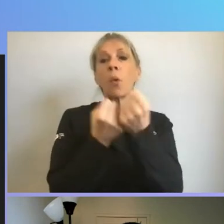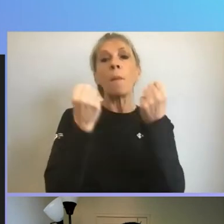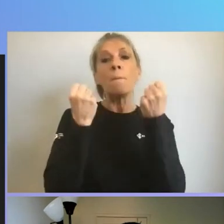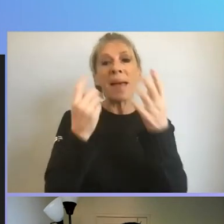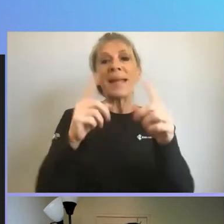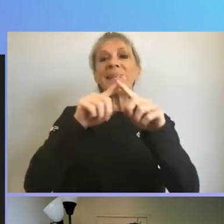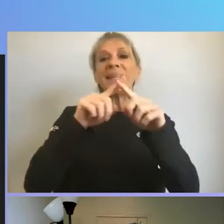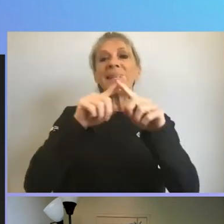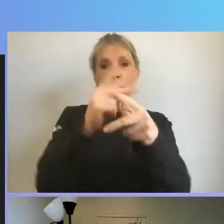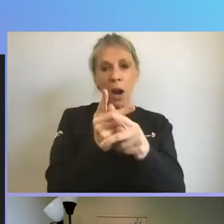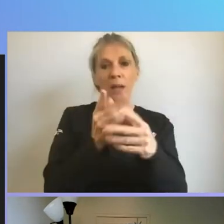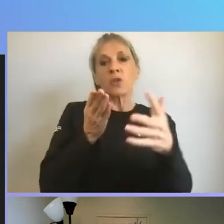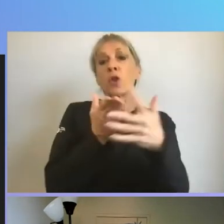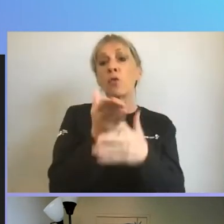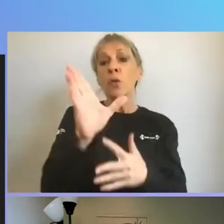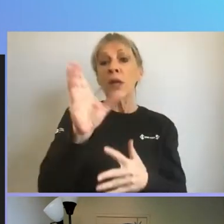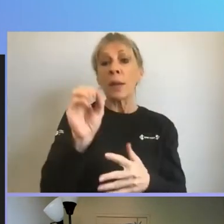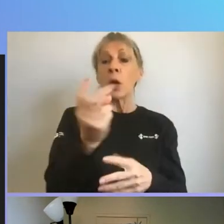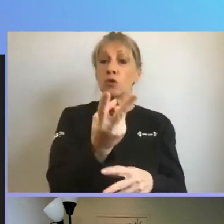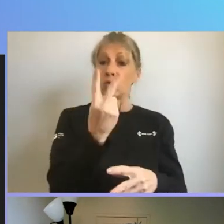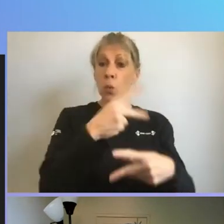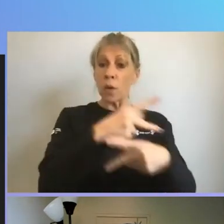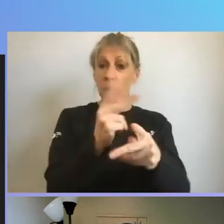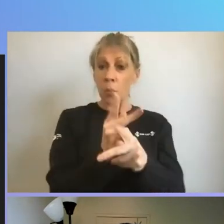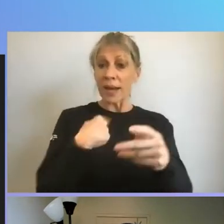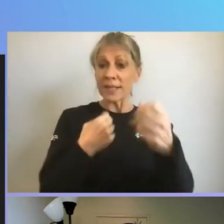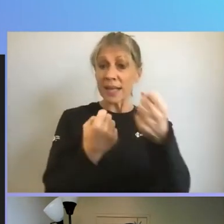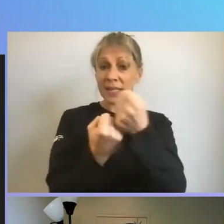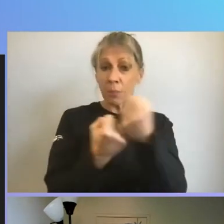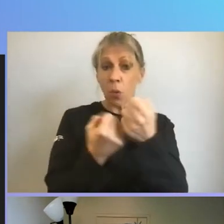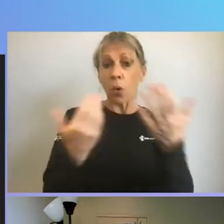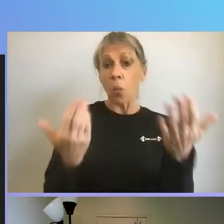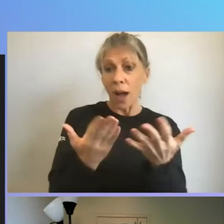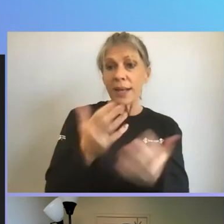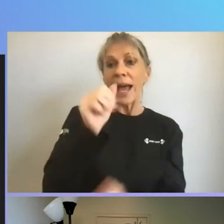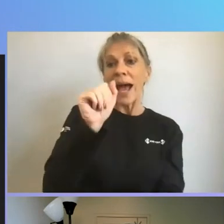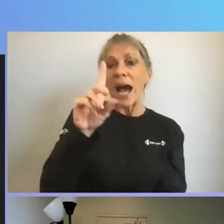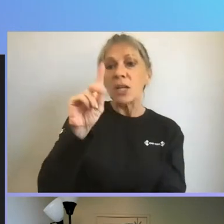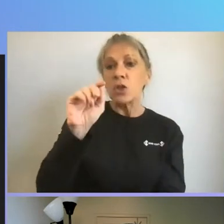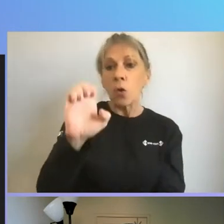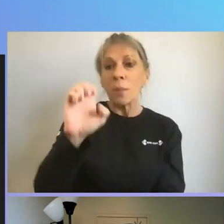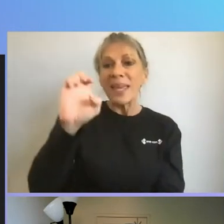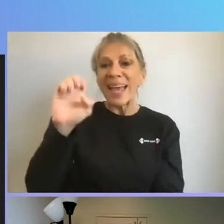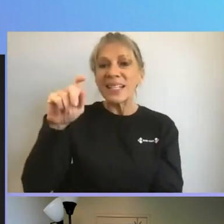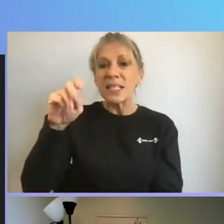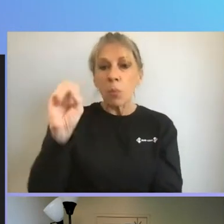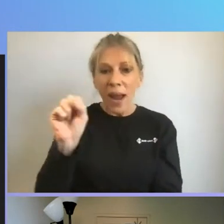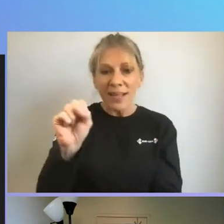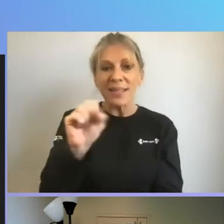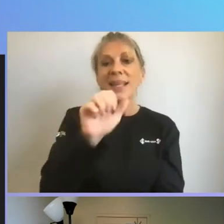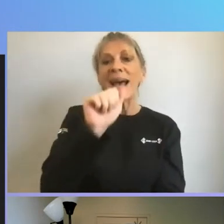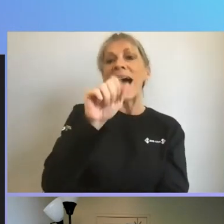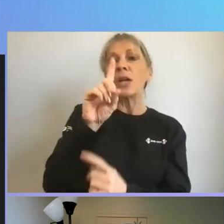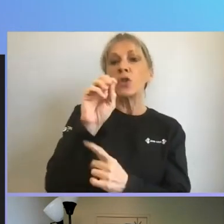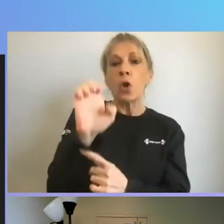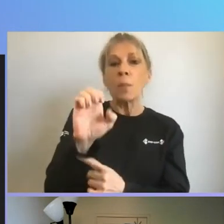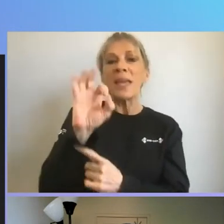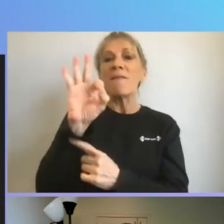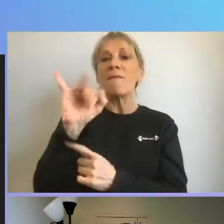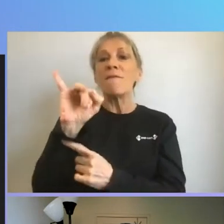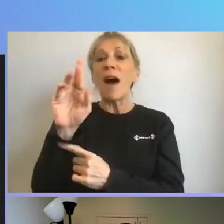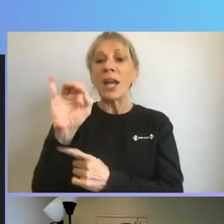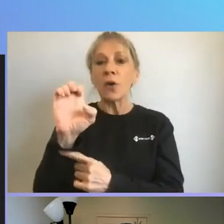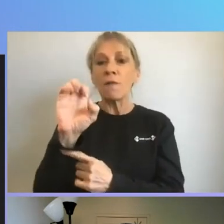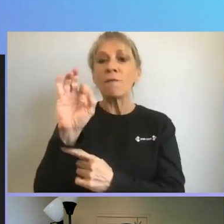across the company. Two of the products that I support are Adobe Express and Adobe Firefly, and I'll be focusing on Adobe